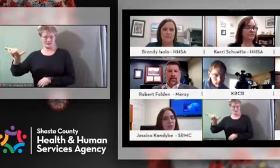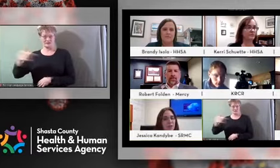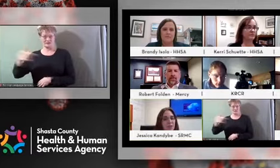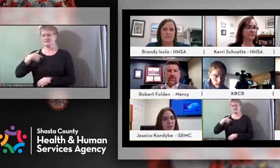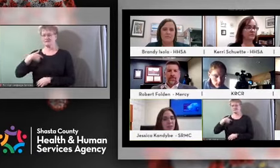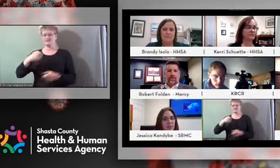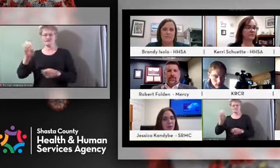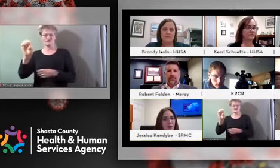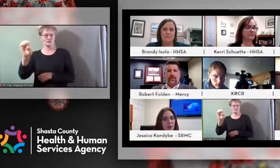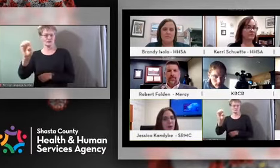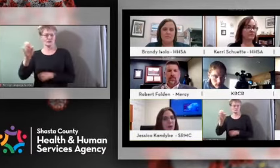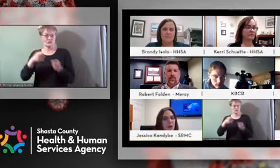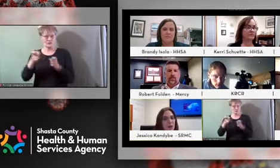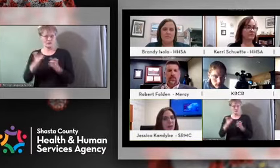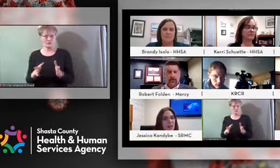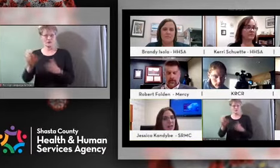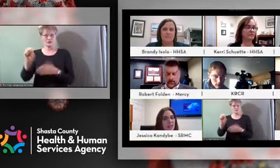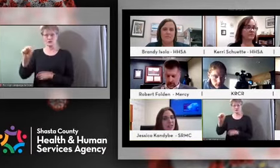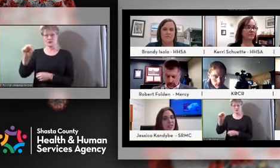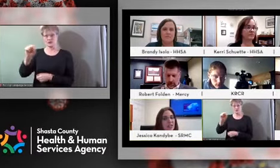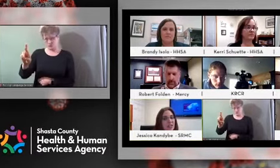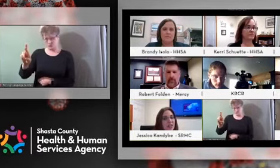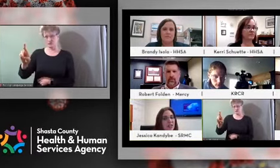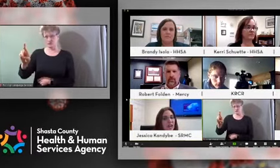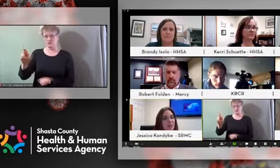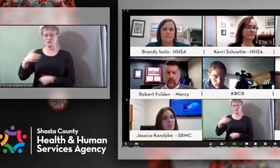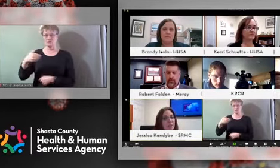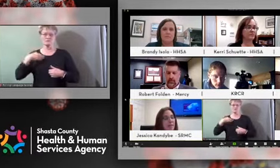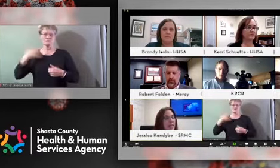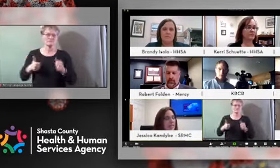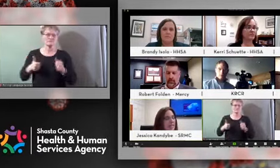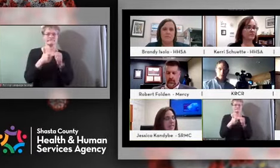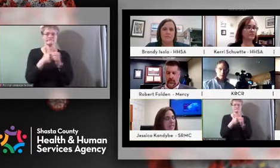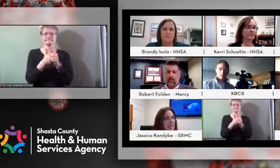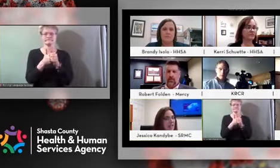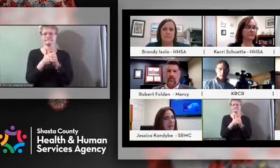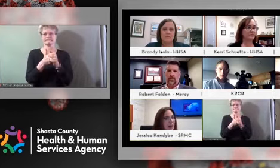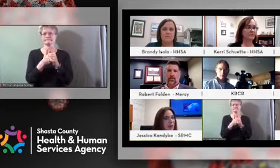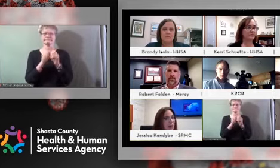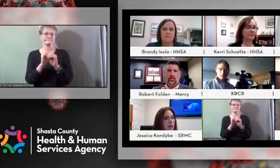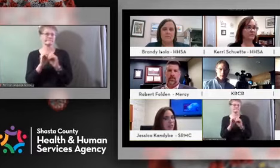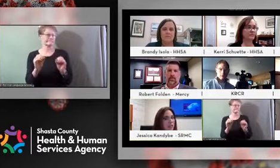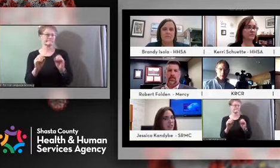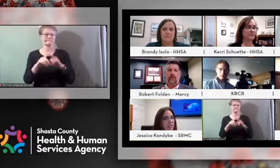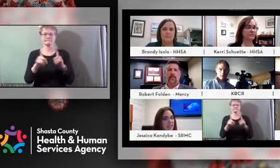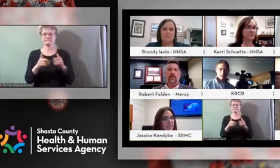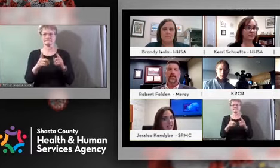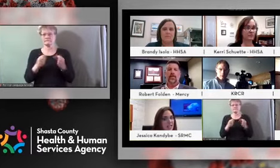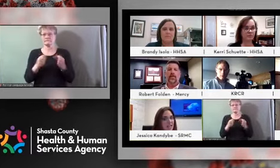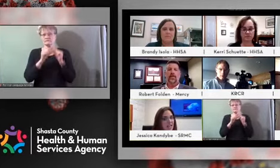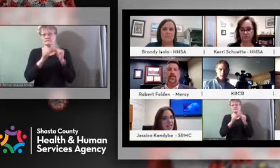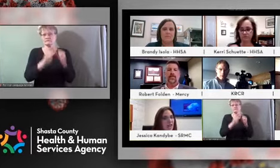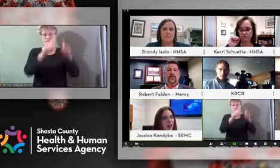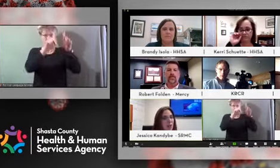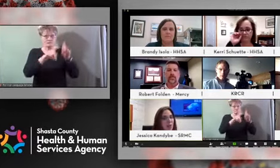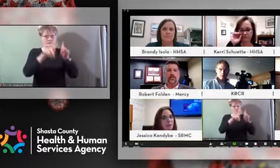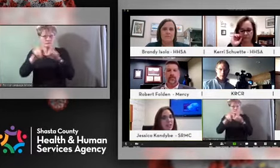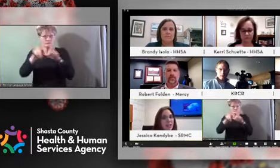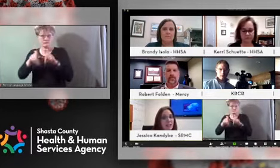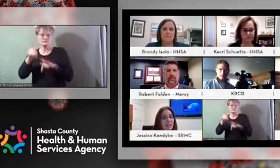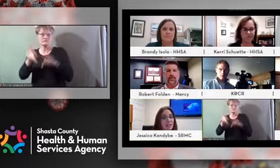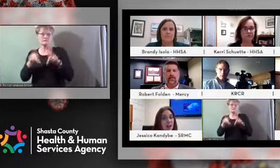new updates to report. We're still testing people who need to be tested and